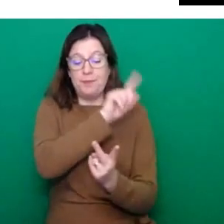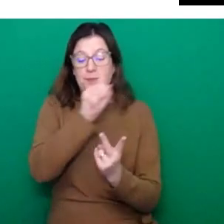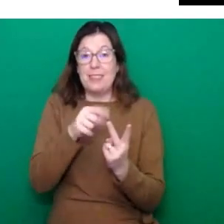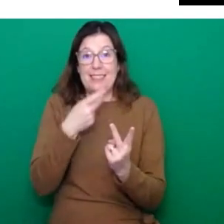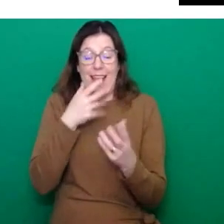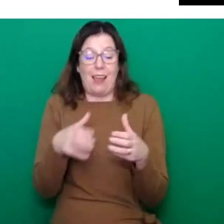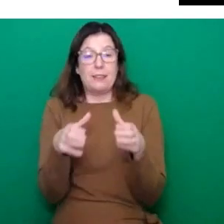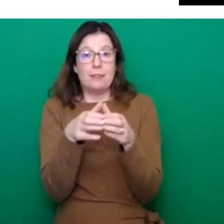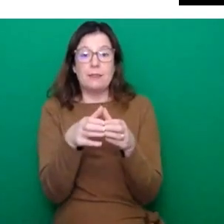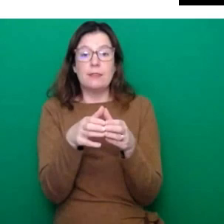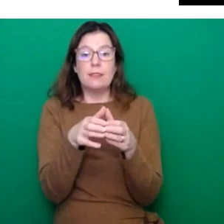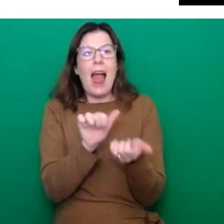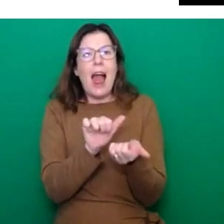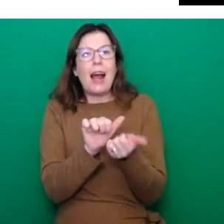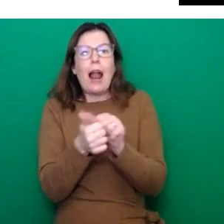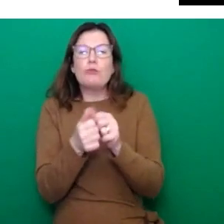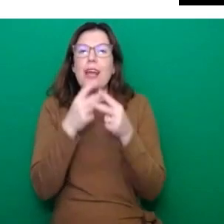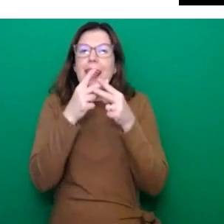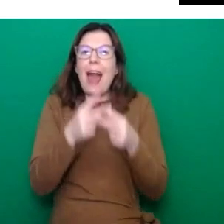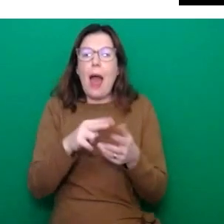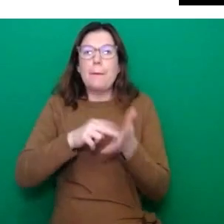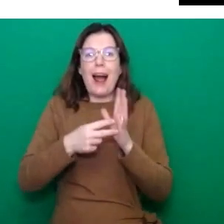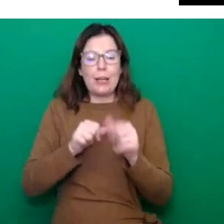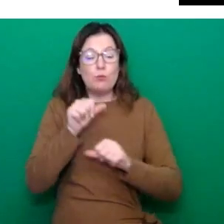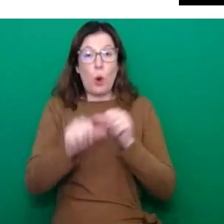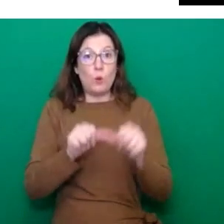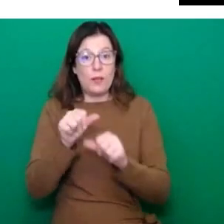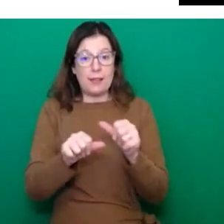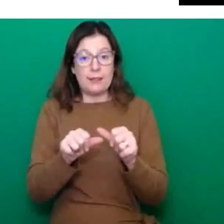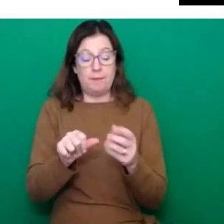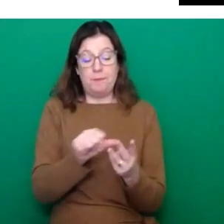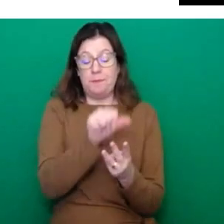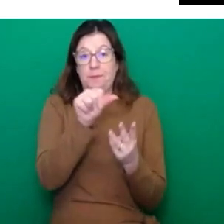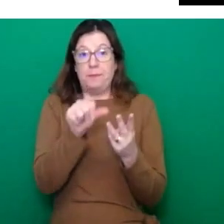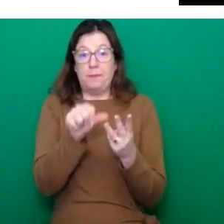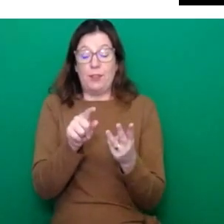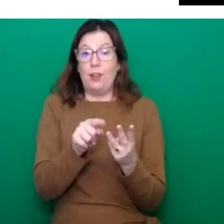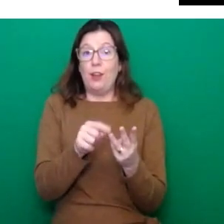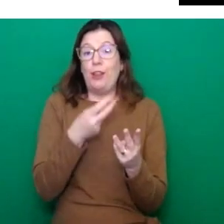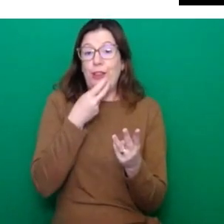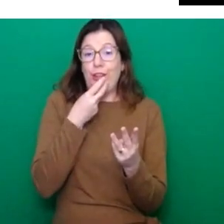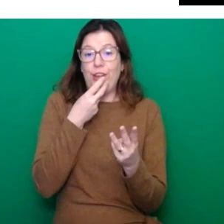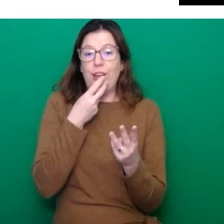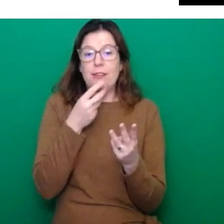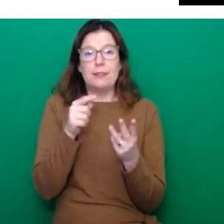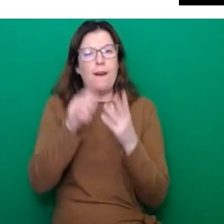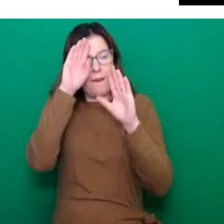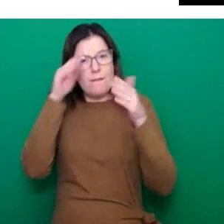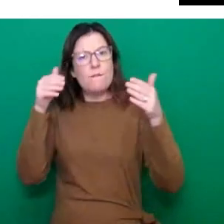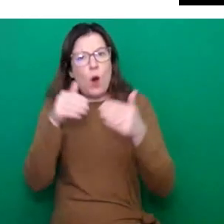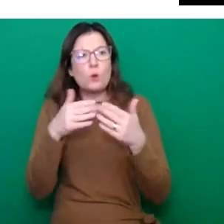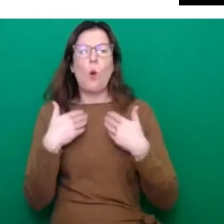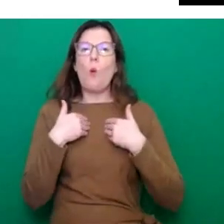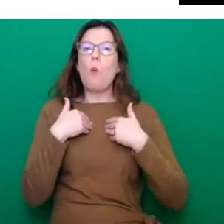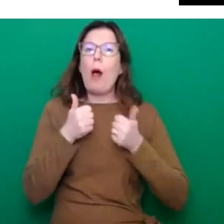looking at the collaborative care planning process, and then the third module being the one that focus on those